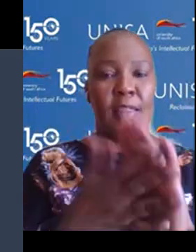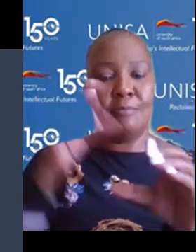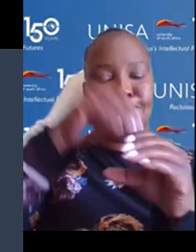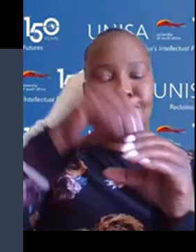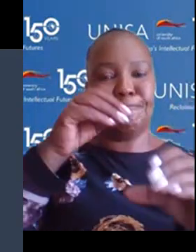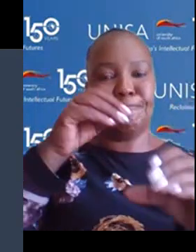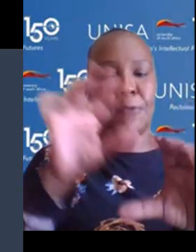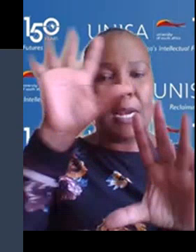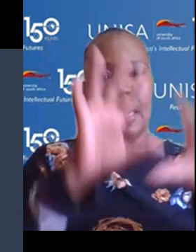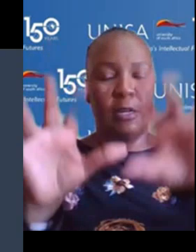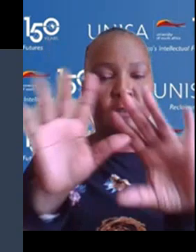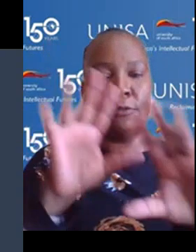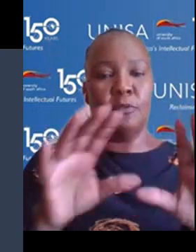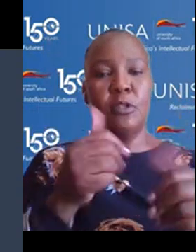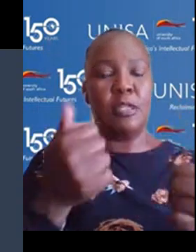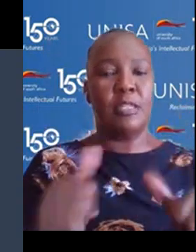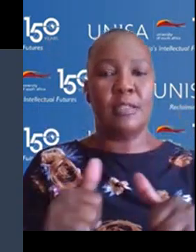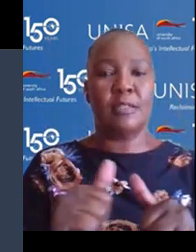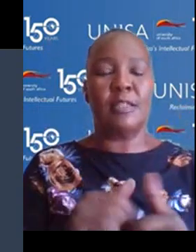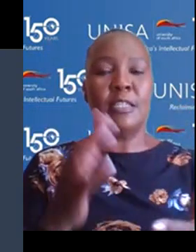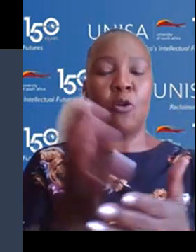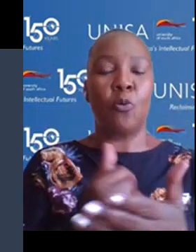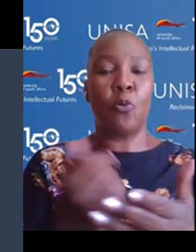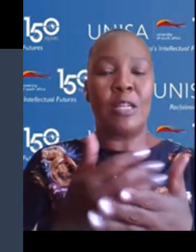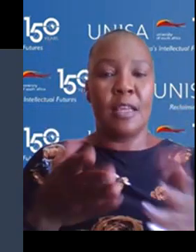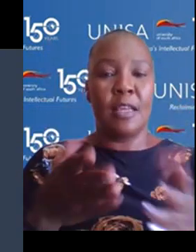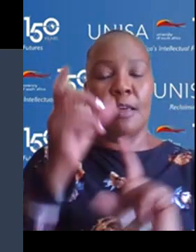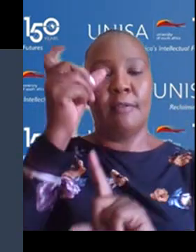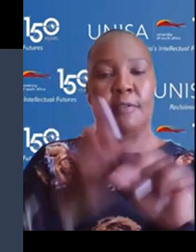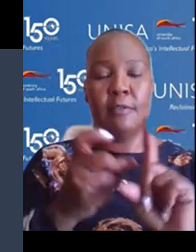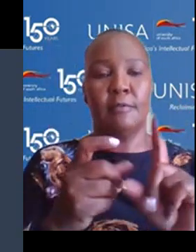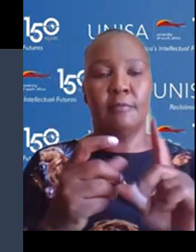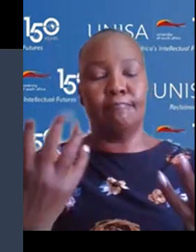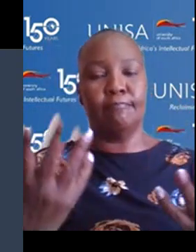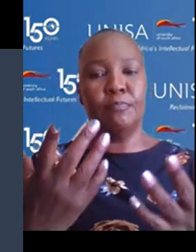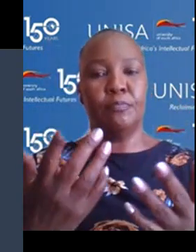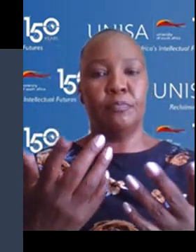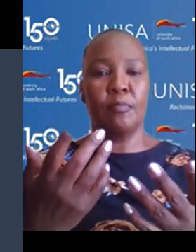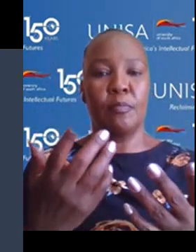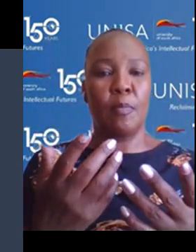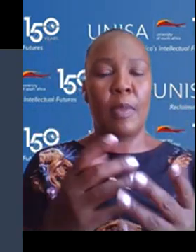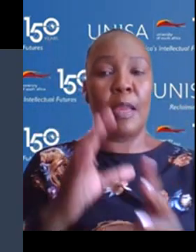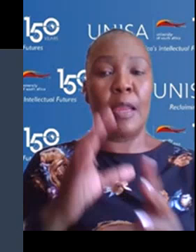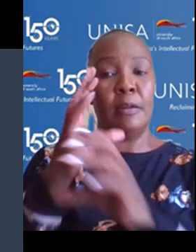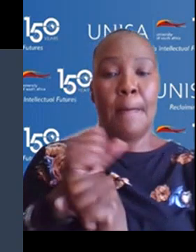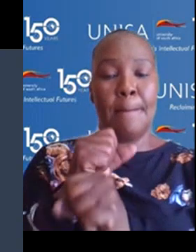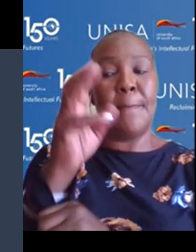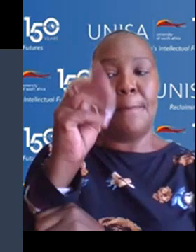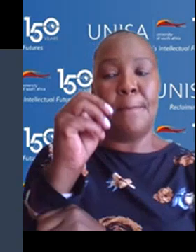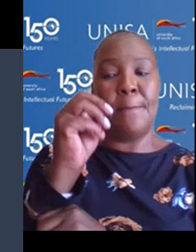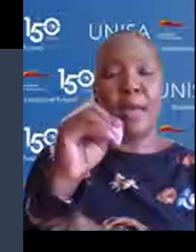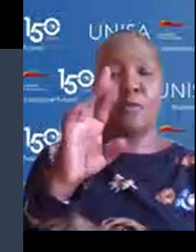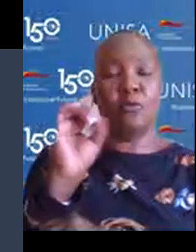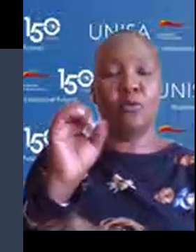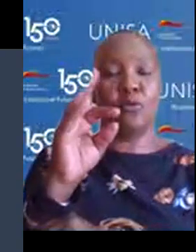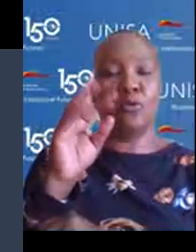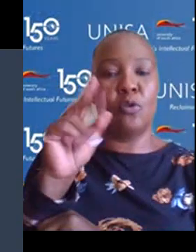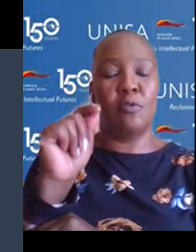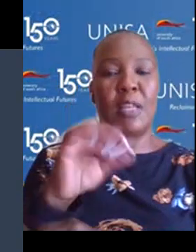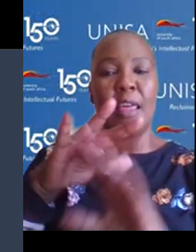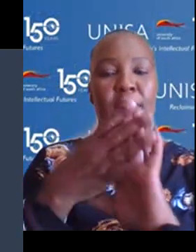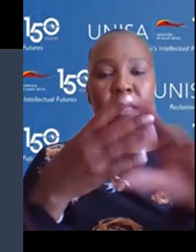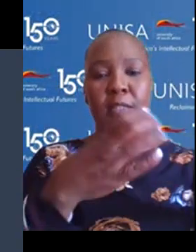is basically stored on the server that's being maintained by Microsoft. So everything, the activities you